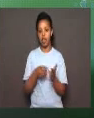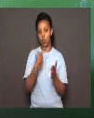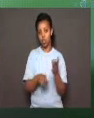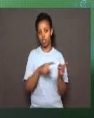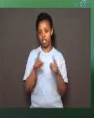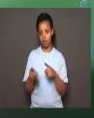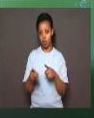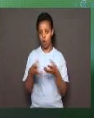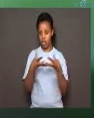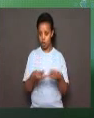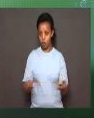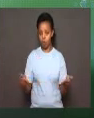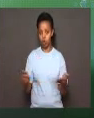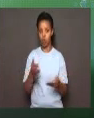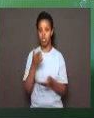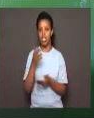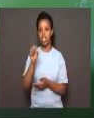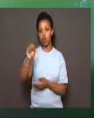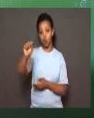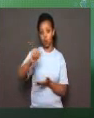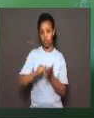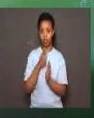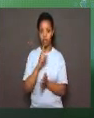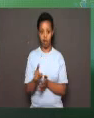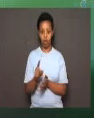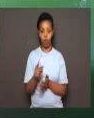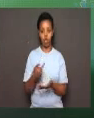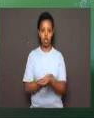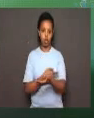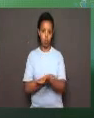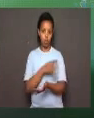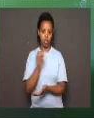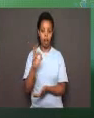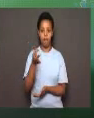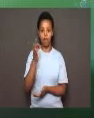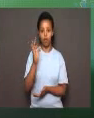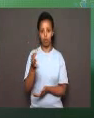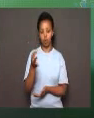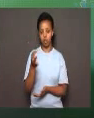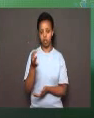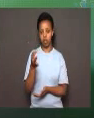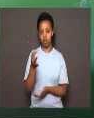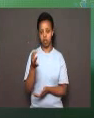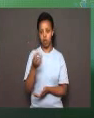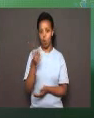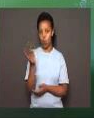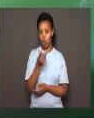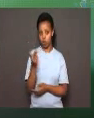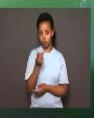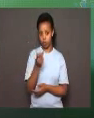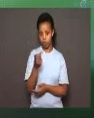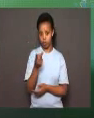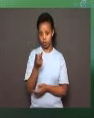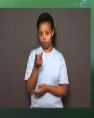products of the decomposition of sucrose are glucose and fructose, both of which can